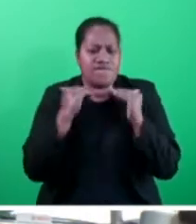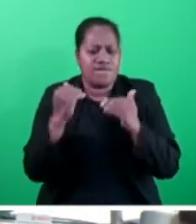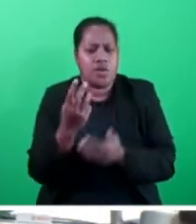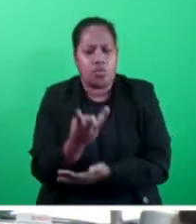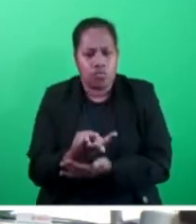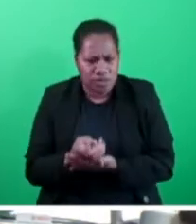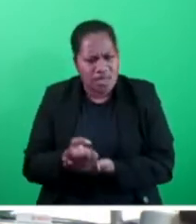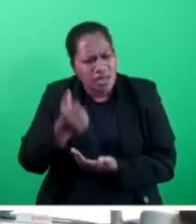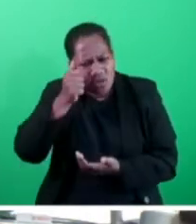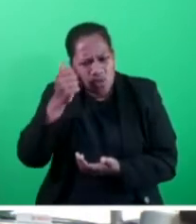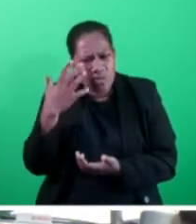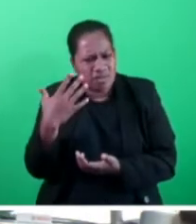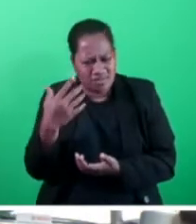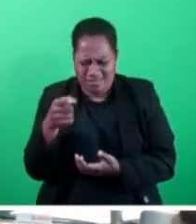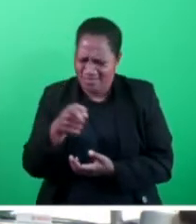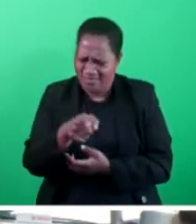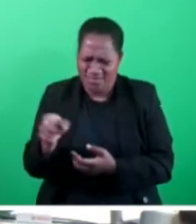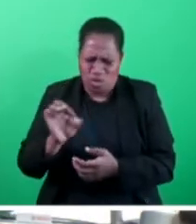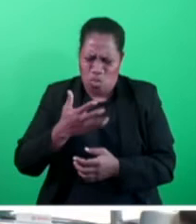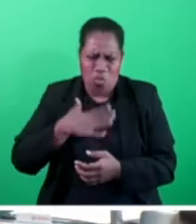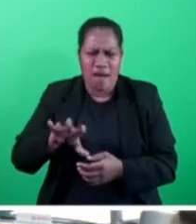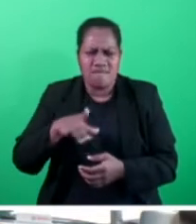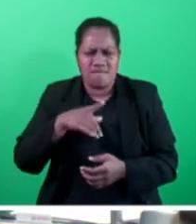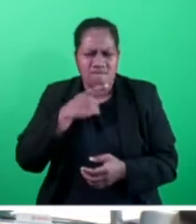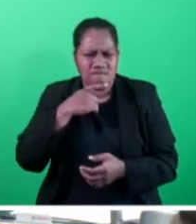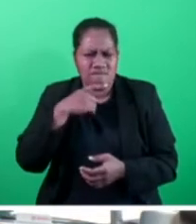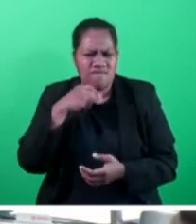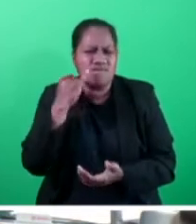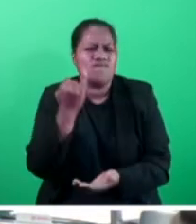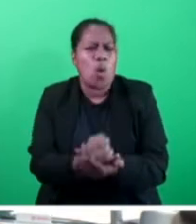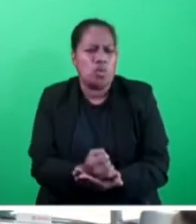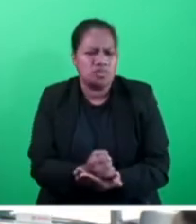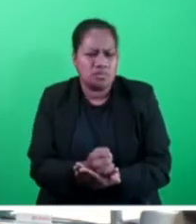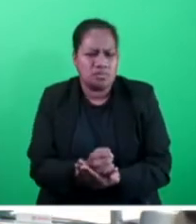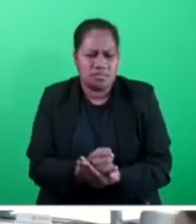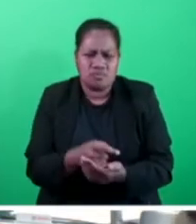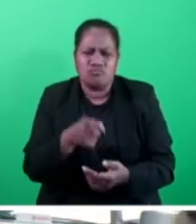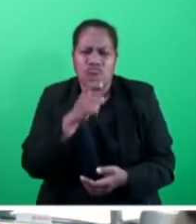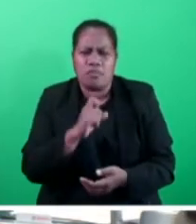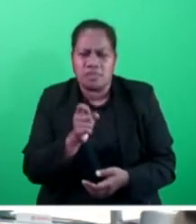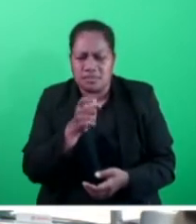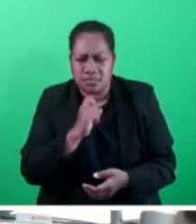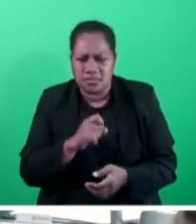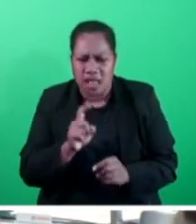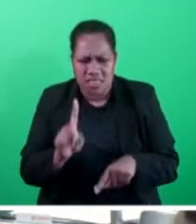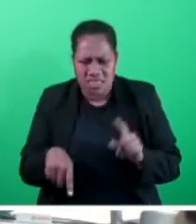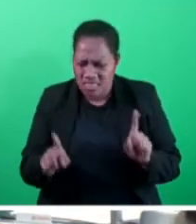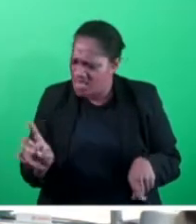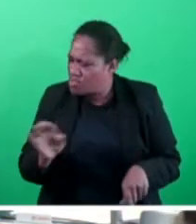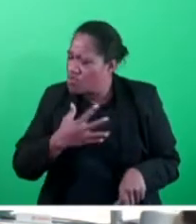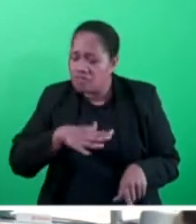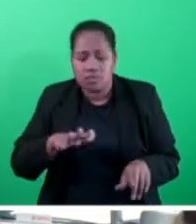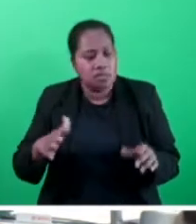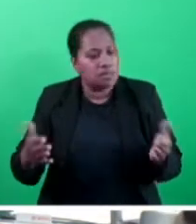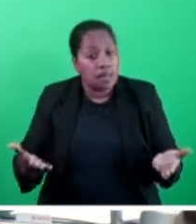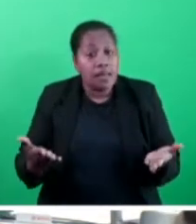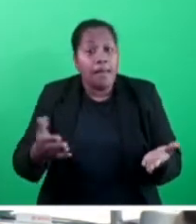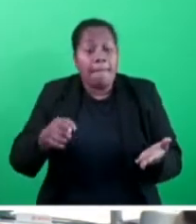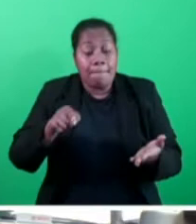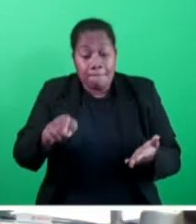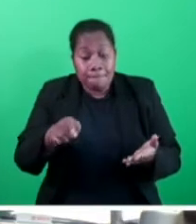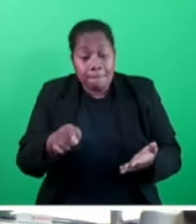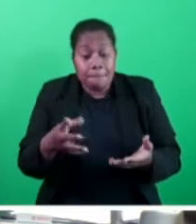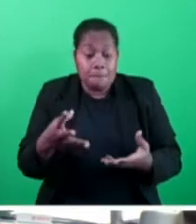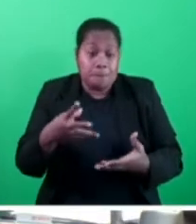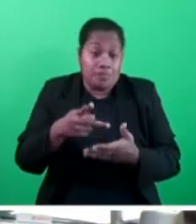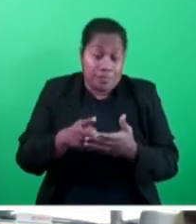no time for false promises of huge, impractical wages rates. Mr. Speaker said, as part of the National